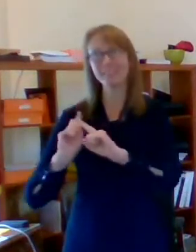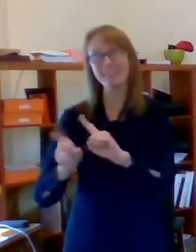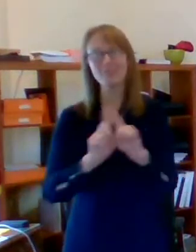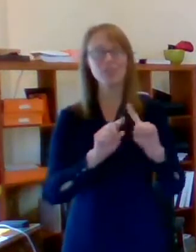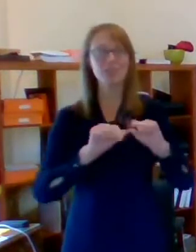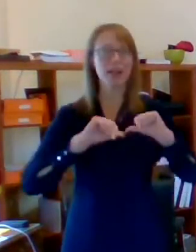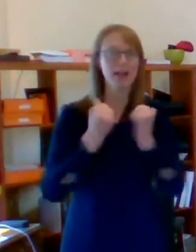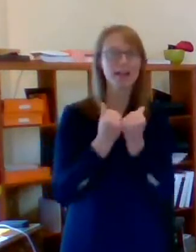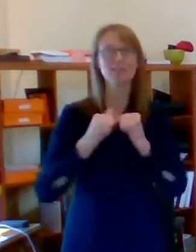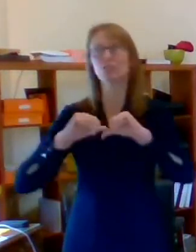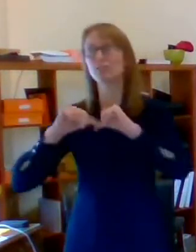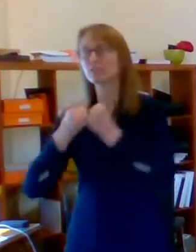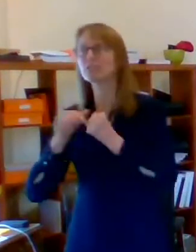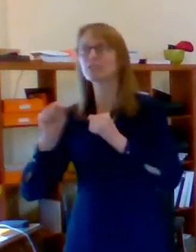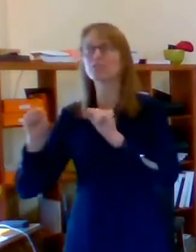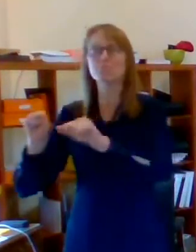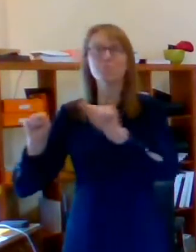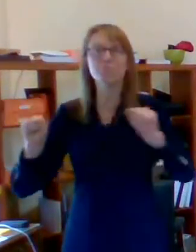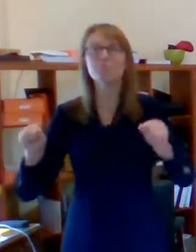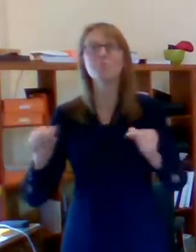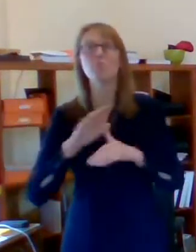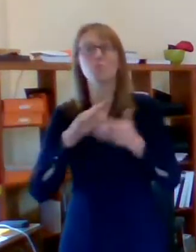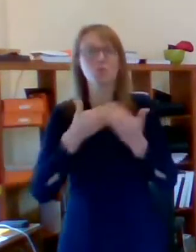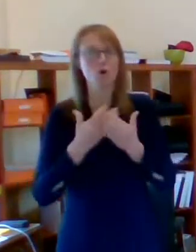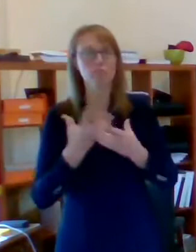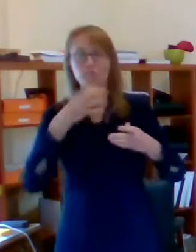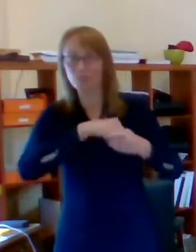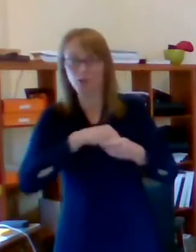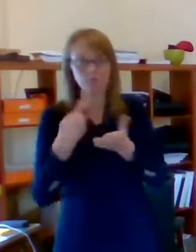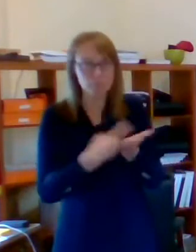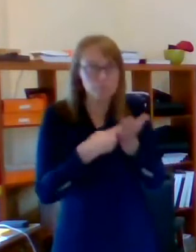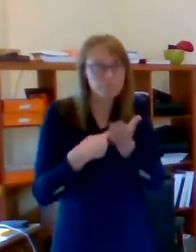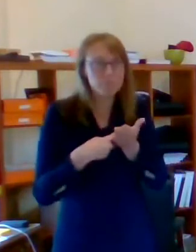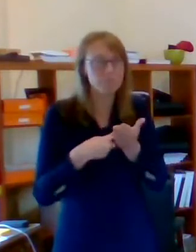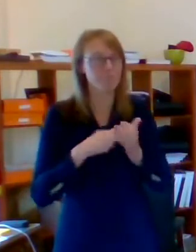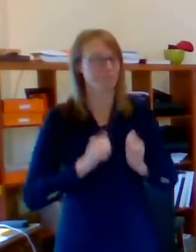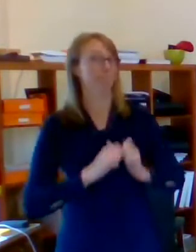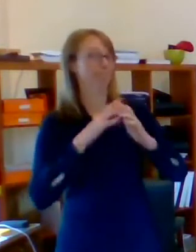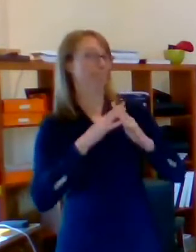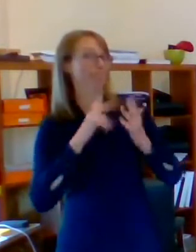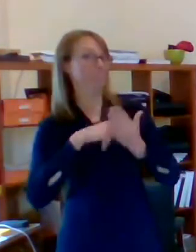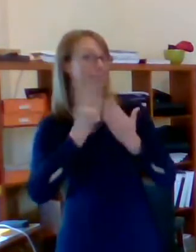input for the development of this program. And